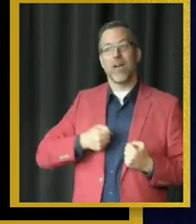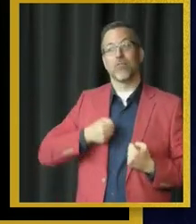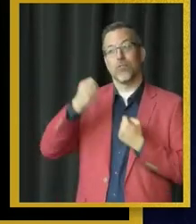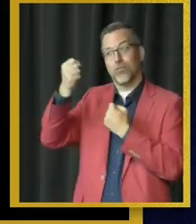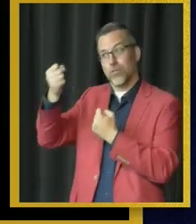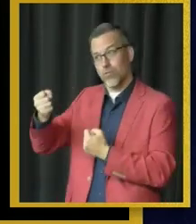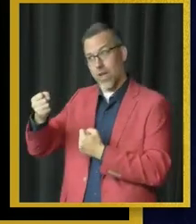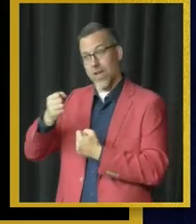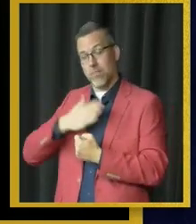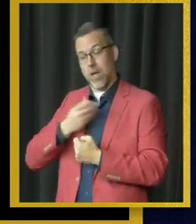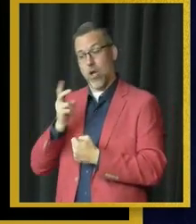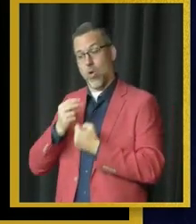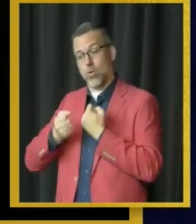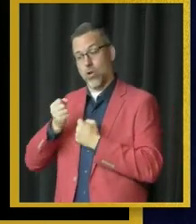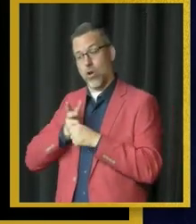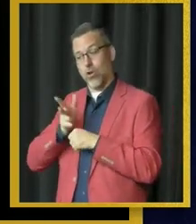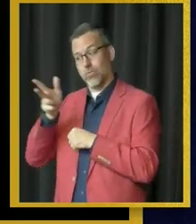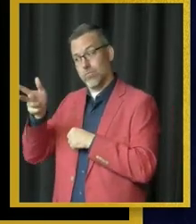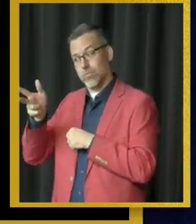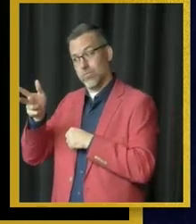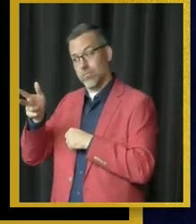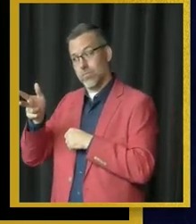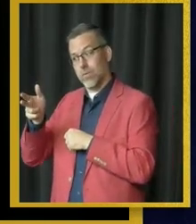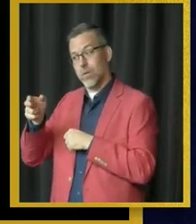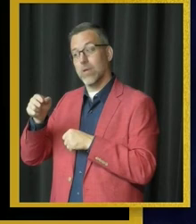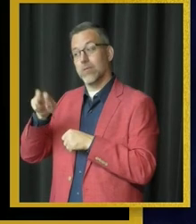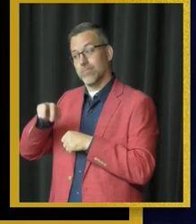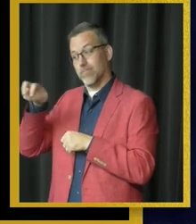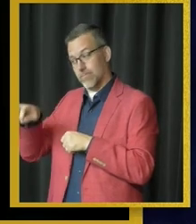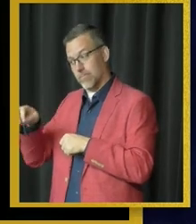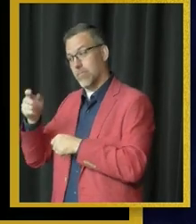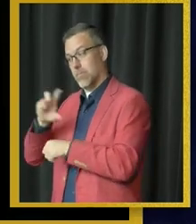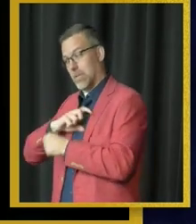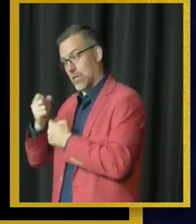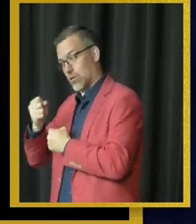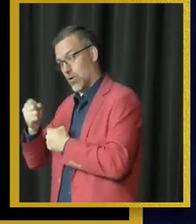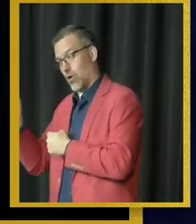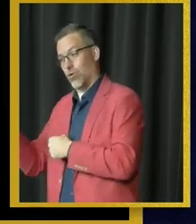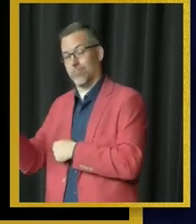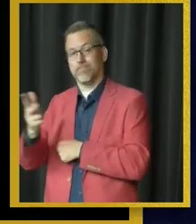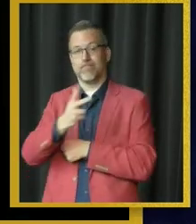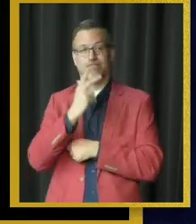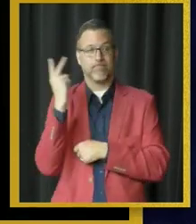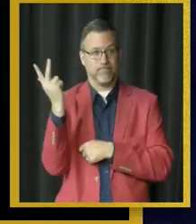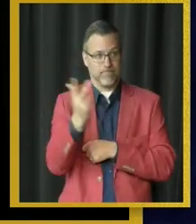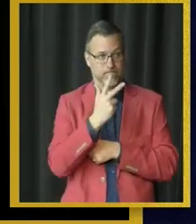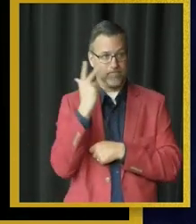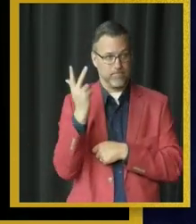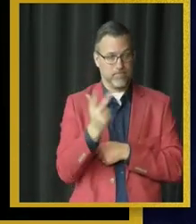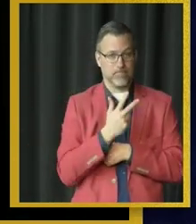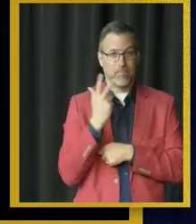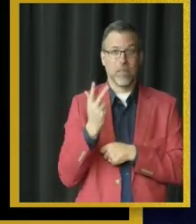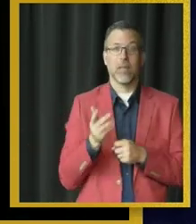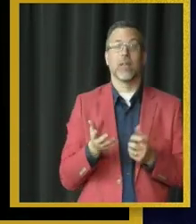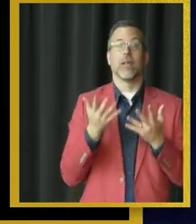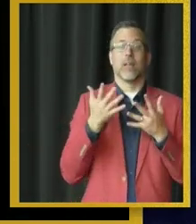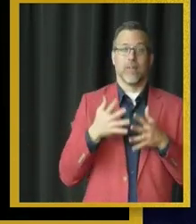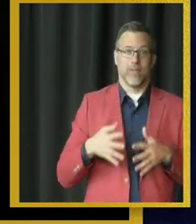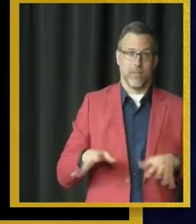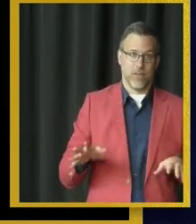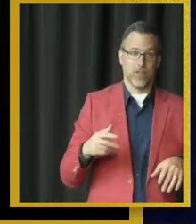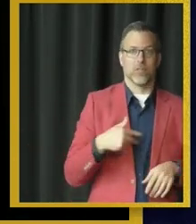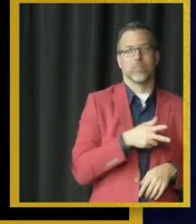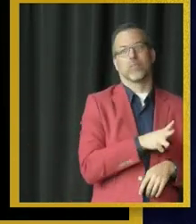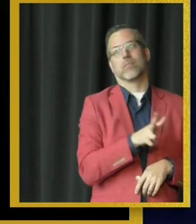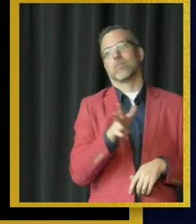your personal car, transition to a police car, and then go on patrol, and then at the end of the day,